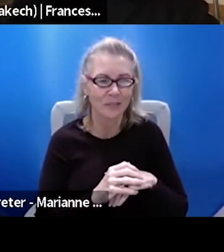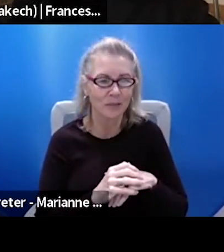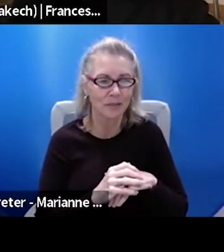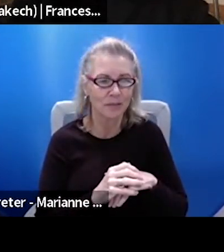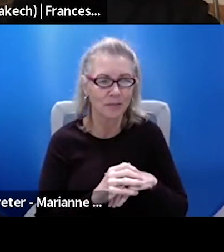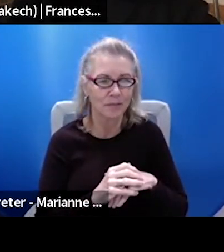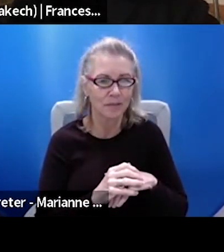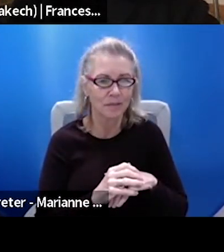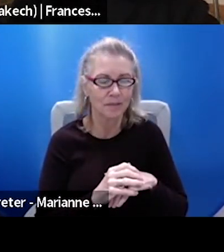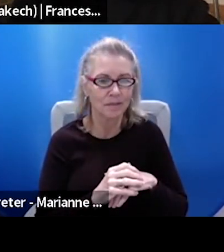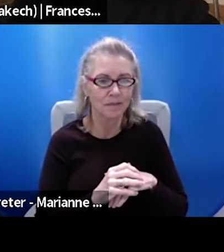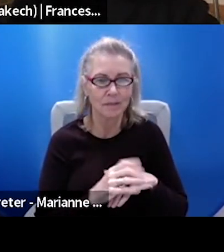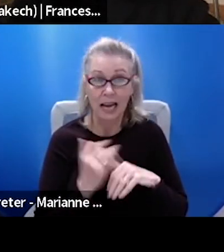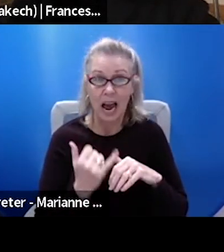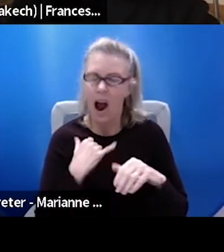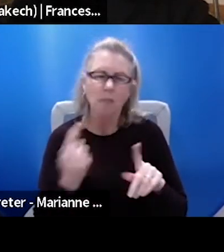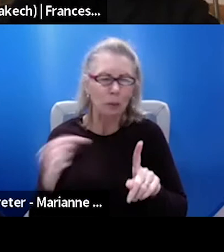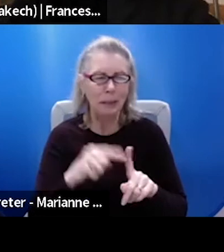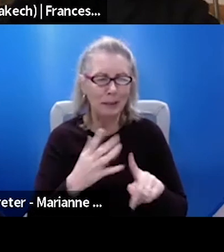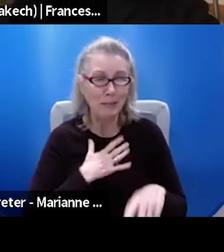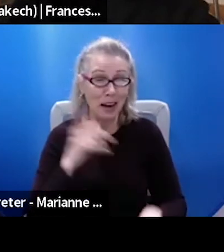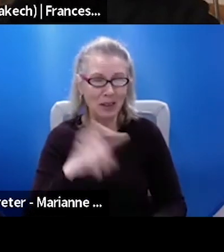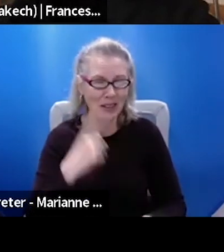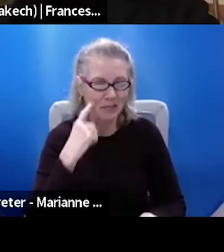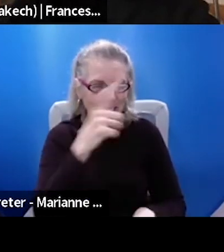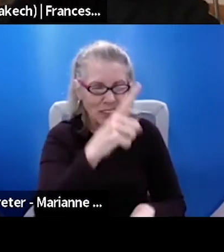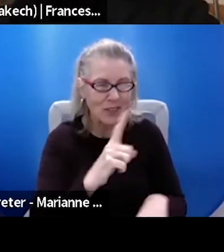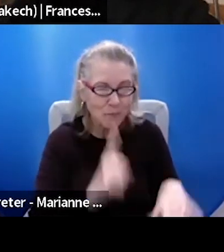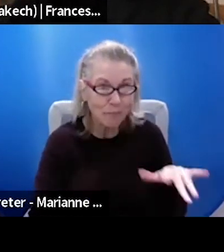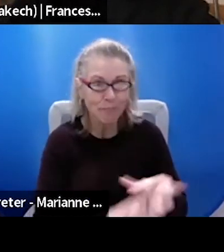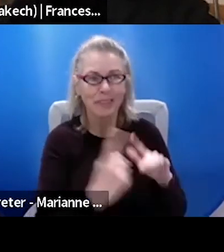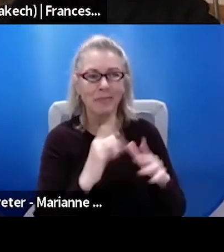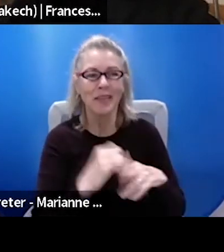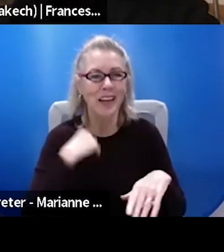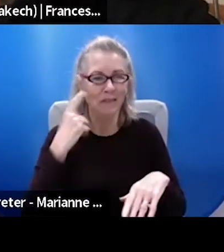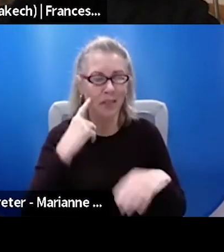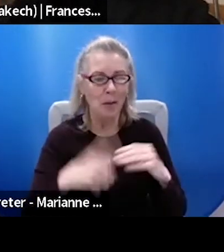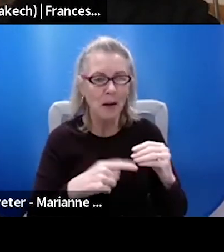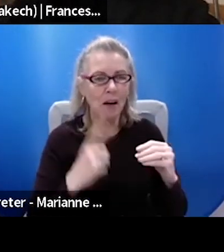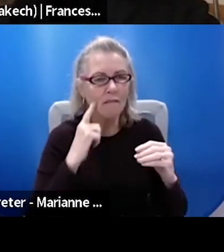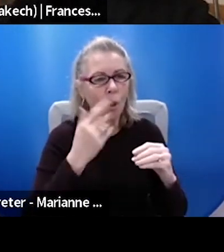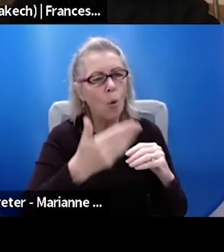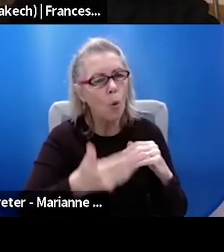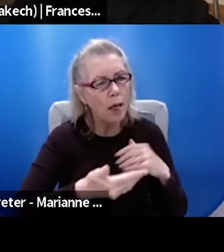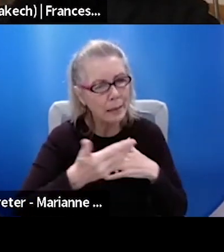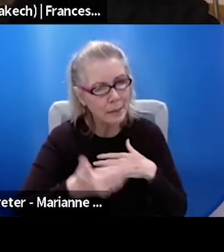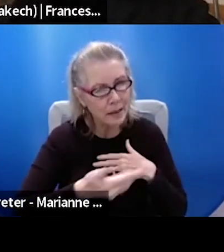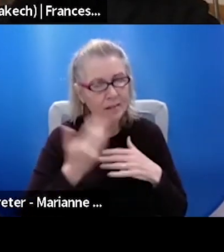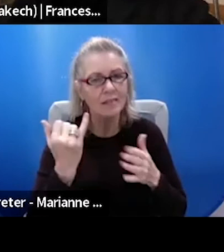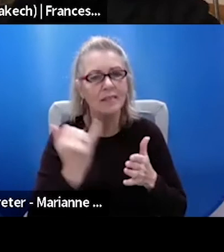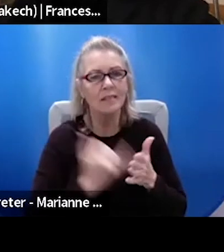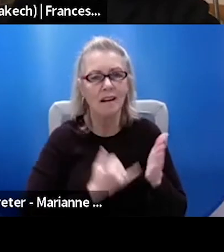I'm actually going to jump back to one of my questions. She brought something up that I thought about in terms of welcoming artists,